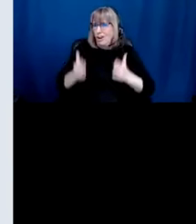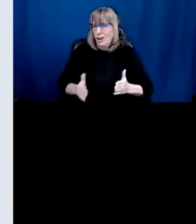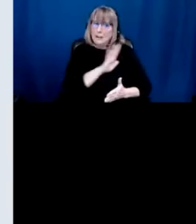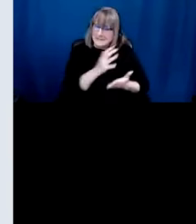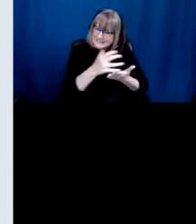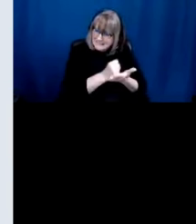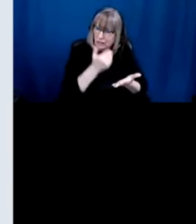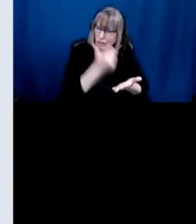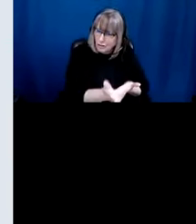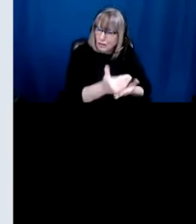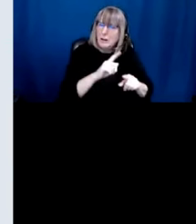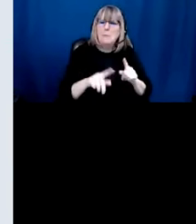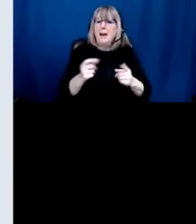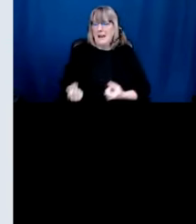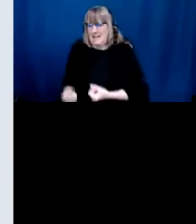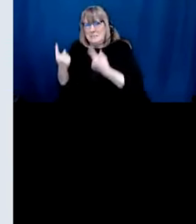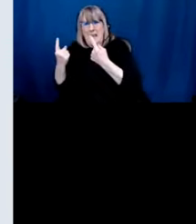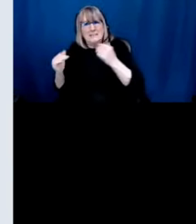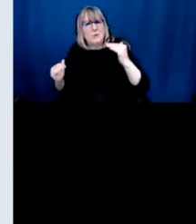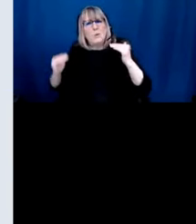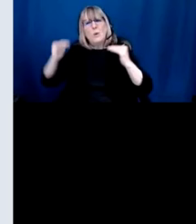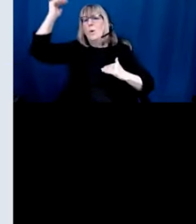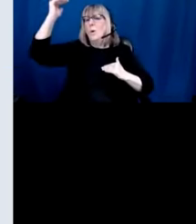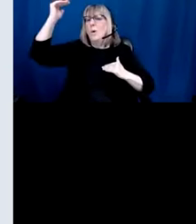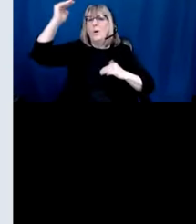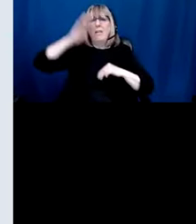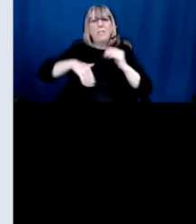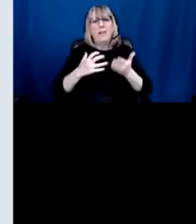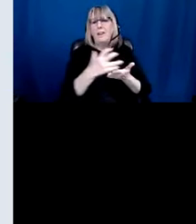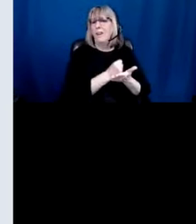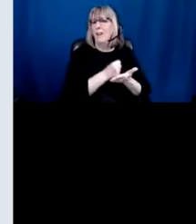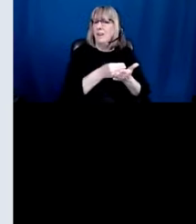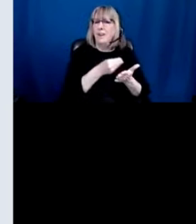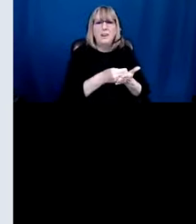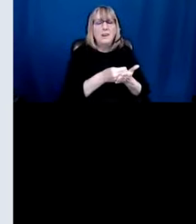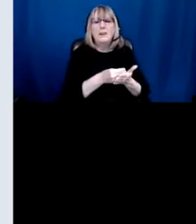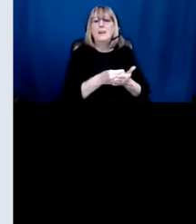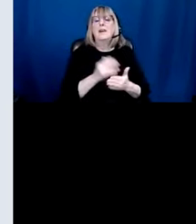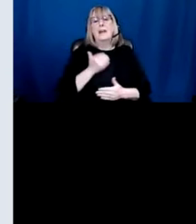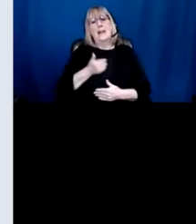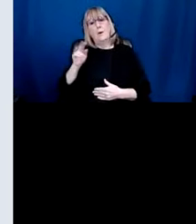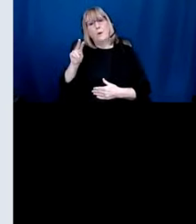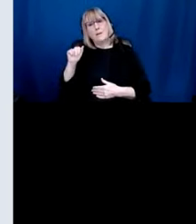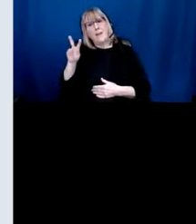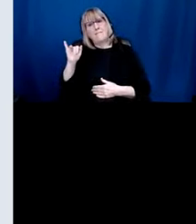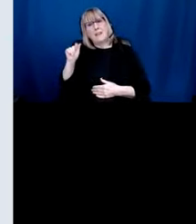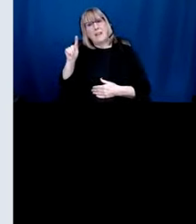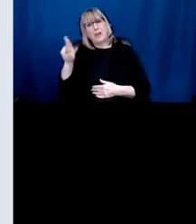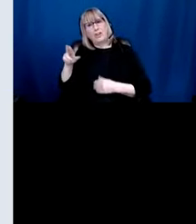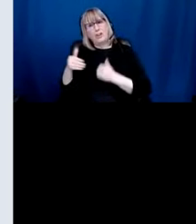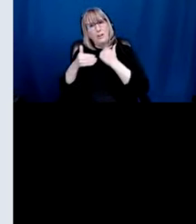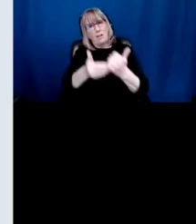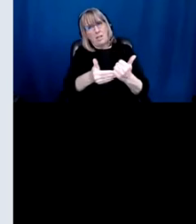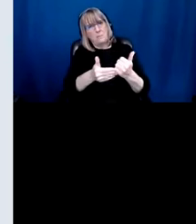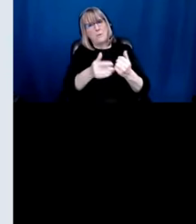presupuestos, pero con su situación económica. Our navigator helped him to put together a budget and guided